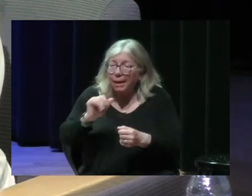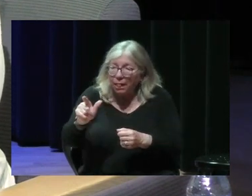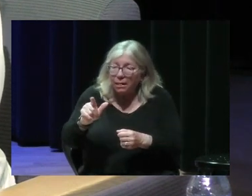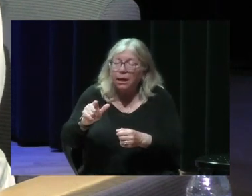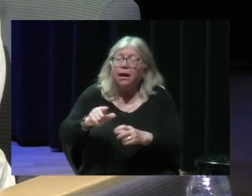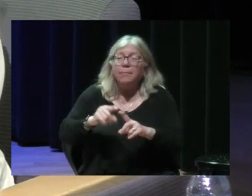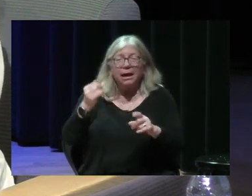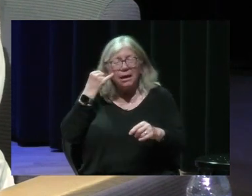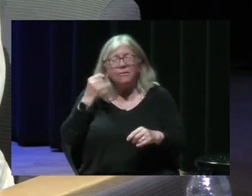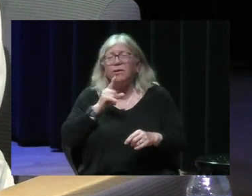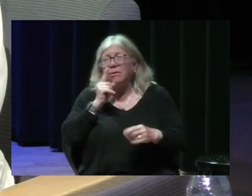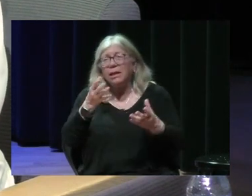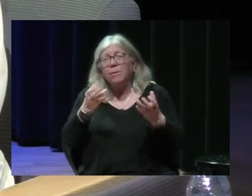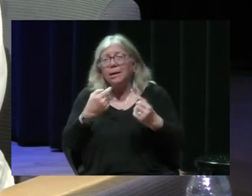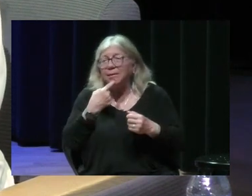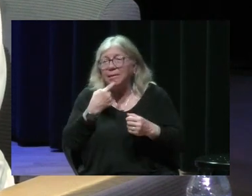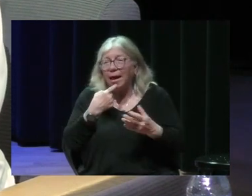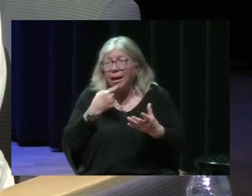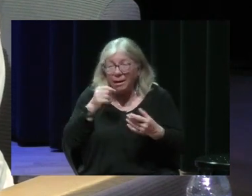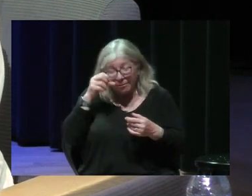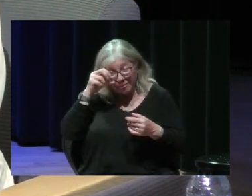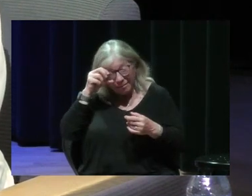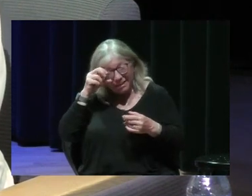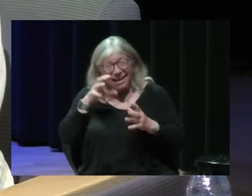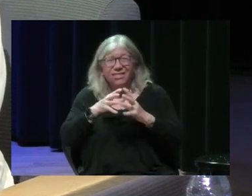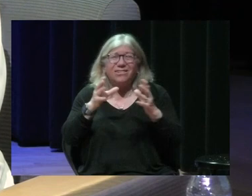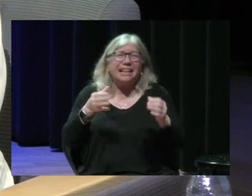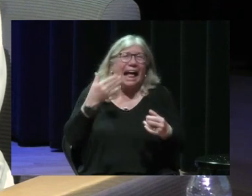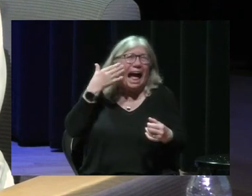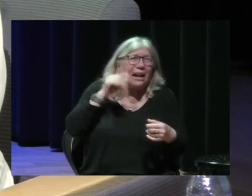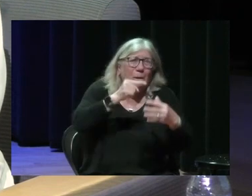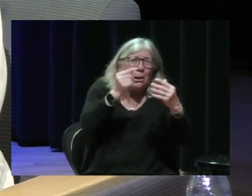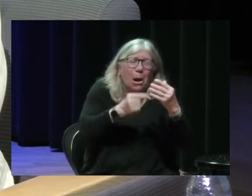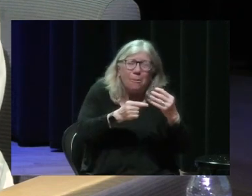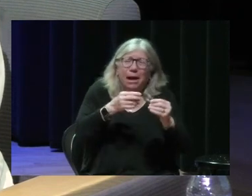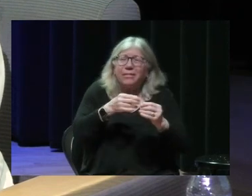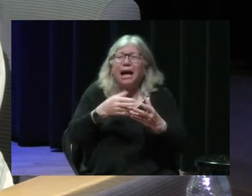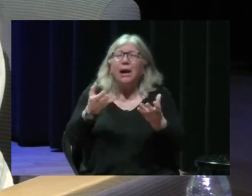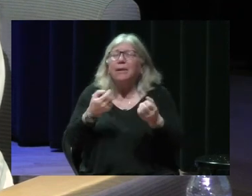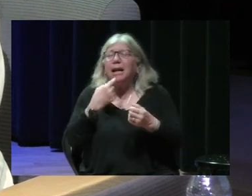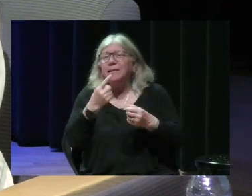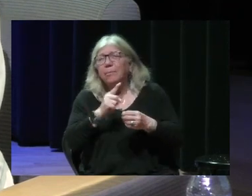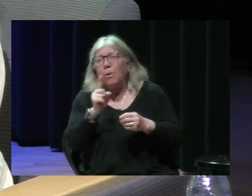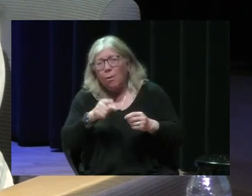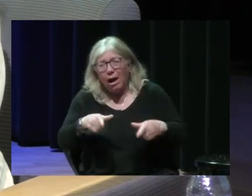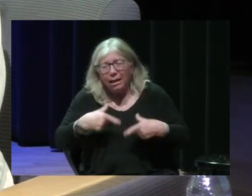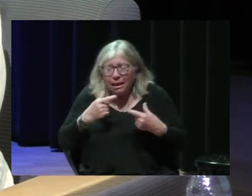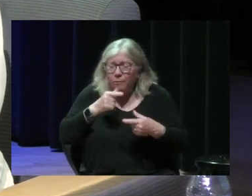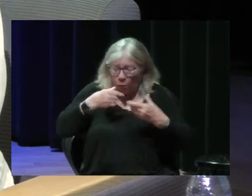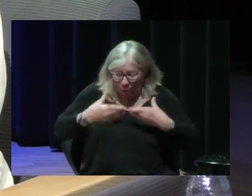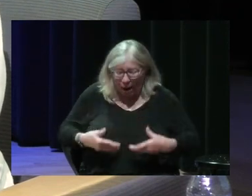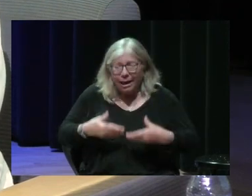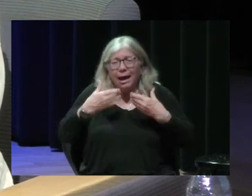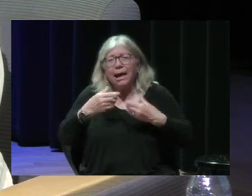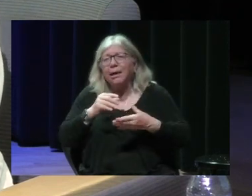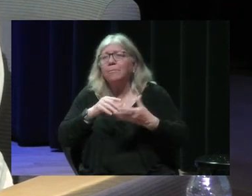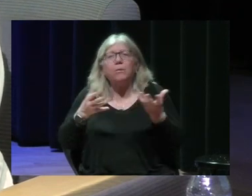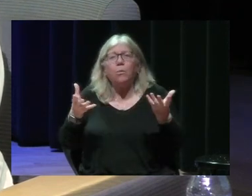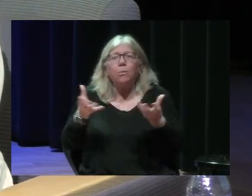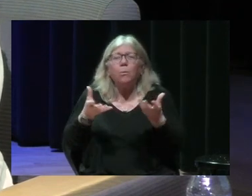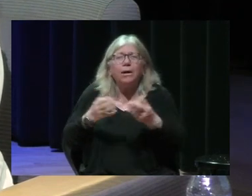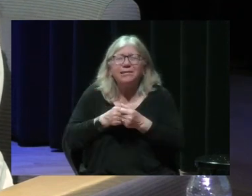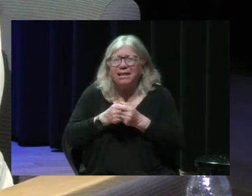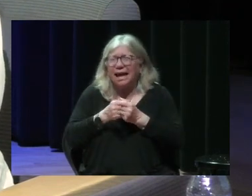But if you really just want to say, there's a lot that I don't know about this, I want to tell you about where I live and who I am and what keeps me awake at